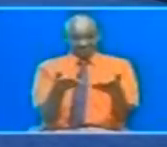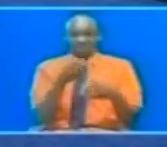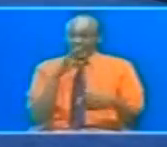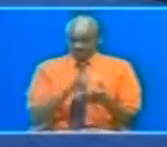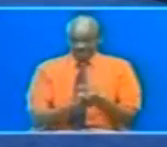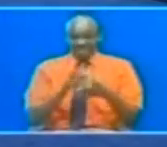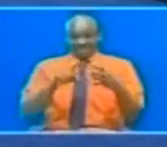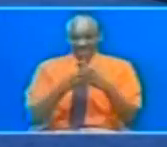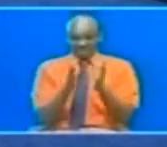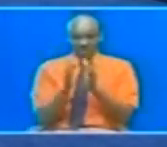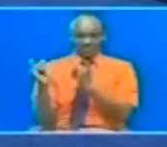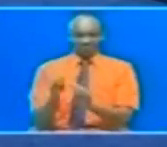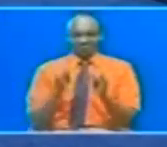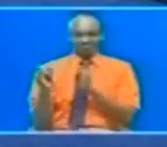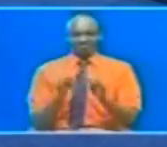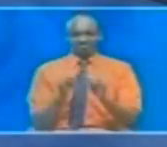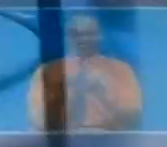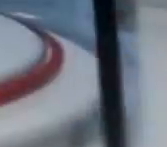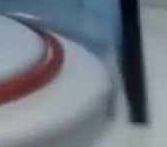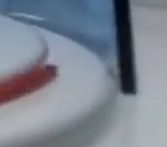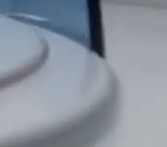start with the highlights.